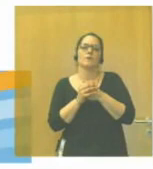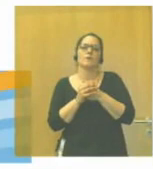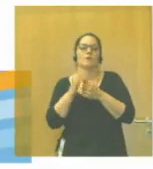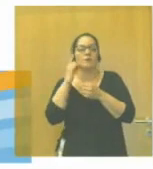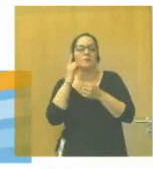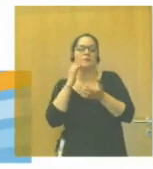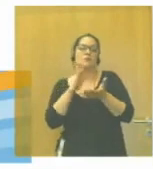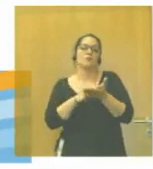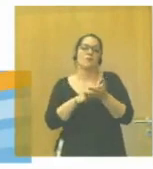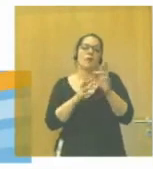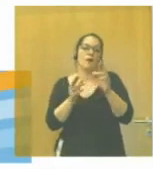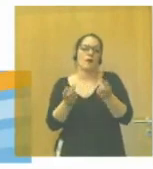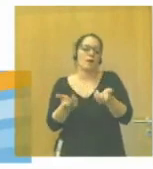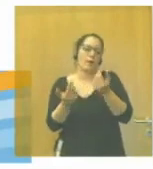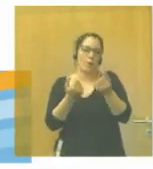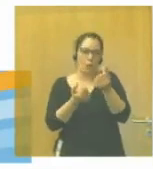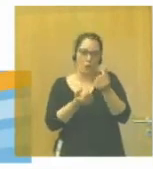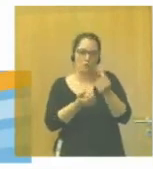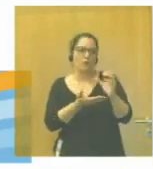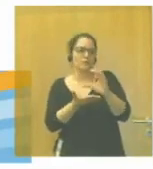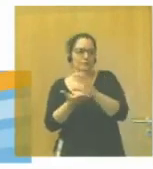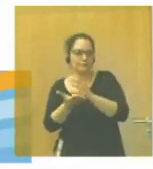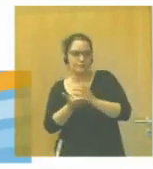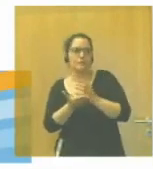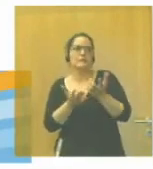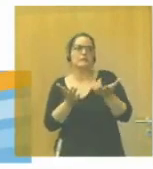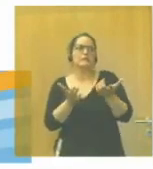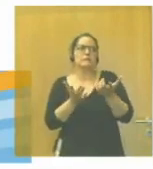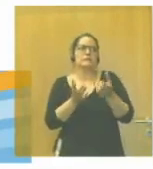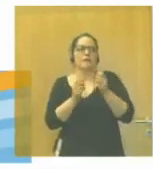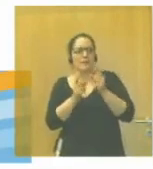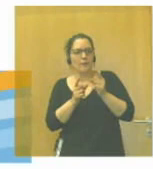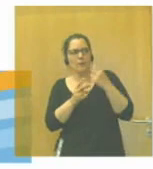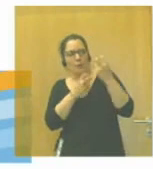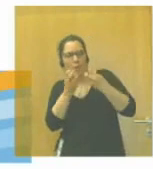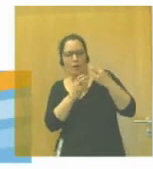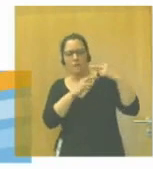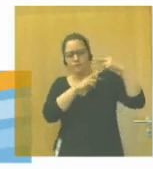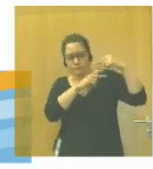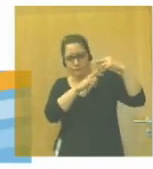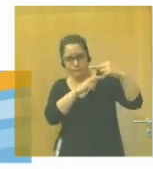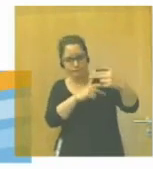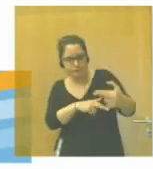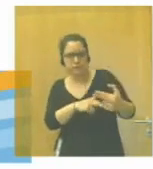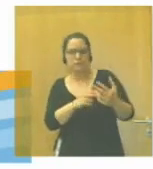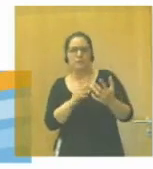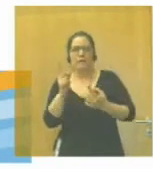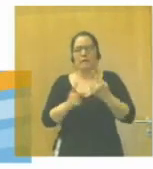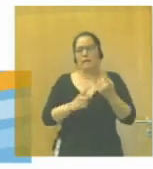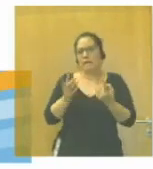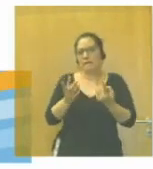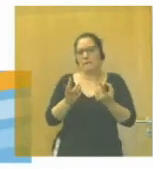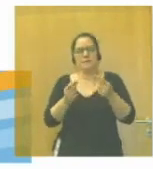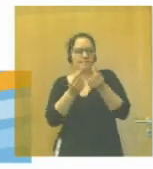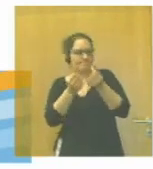resources for their greatest gain. We have to have plans for sustainability right up front. We know that often when the money